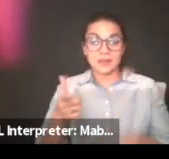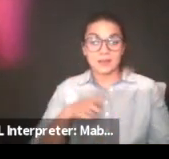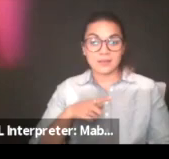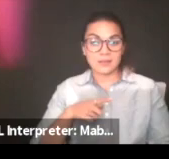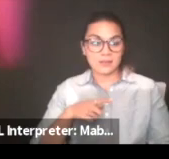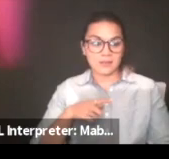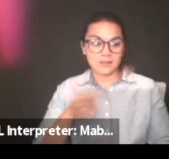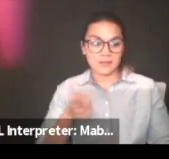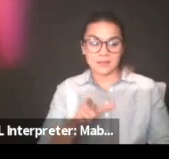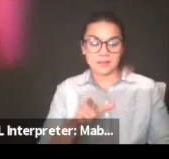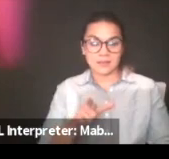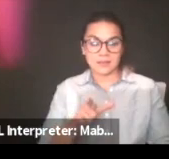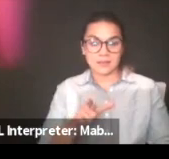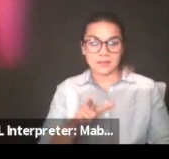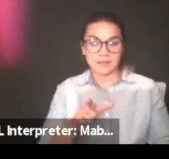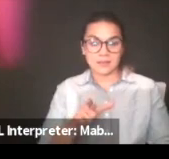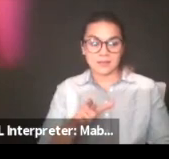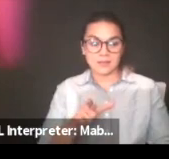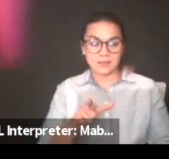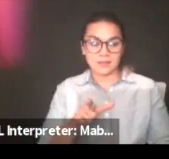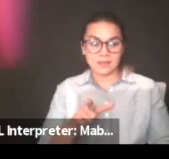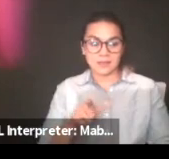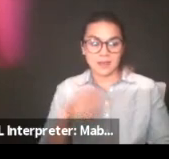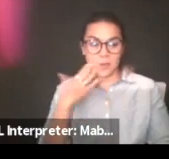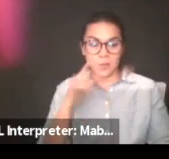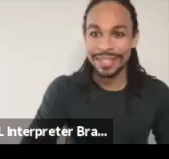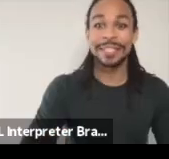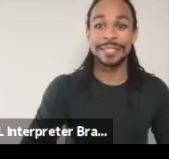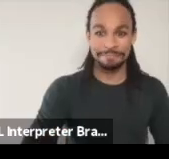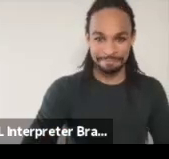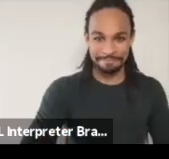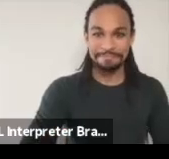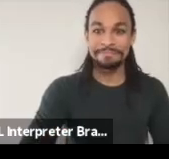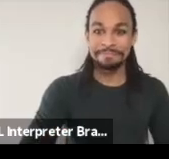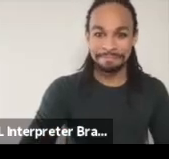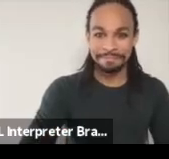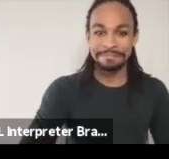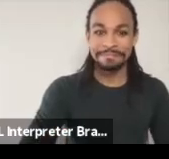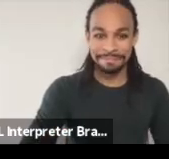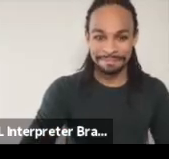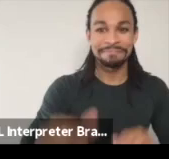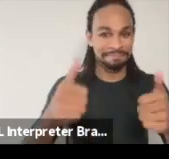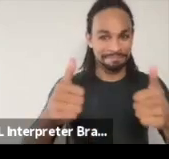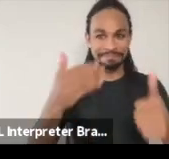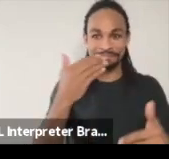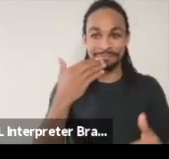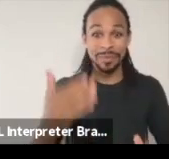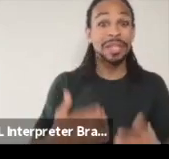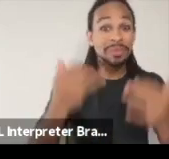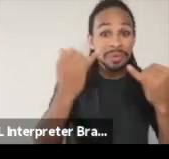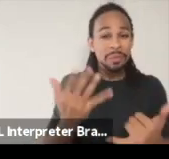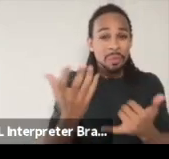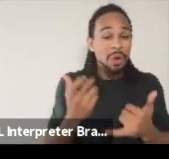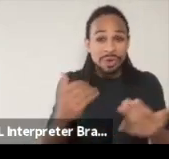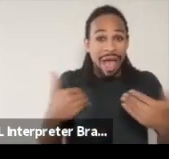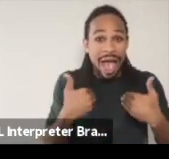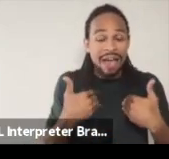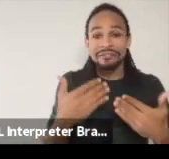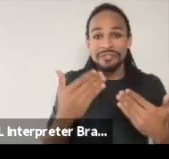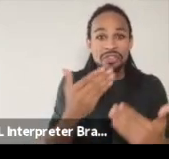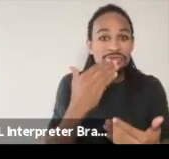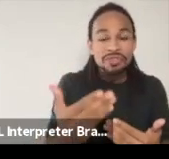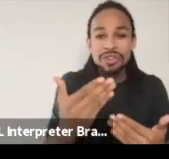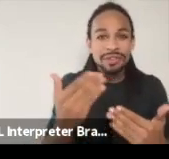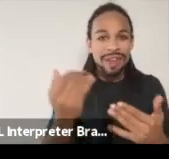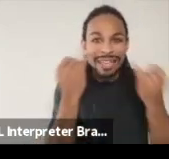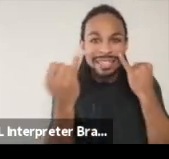would love to just get an idea of how folks are showing up in terms of racial or ethnic identity in this